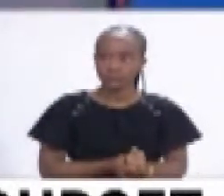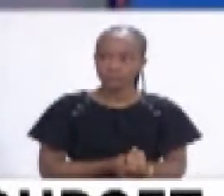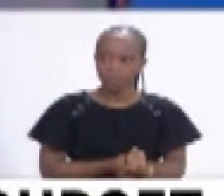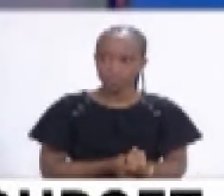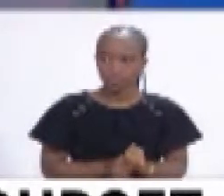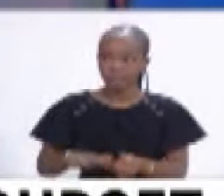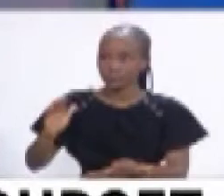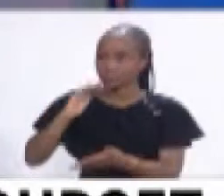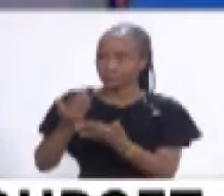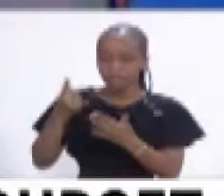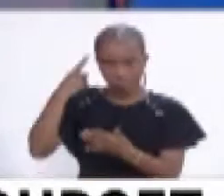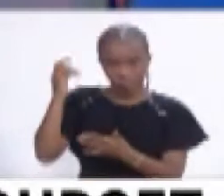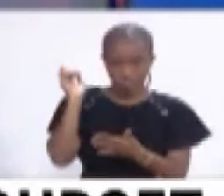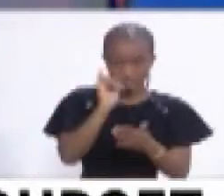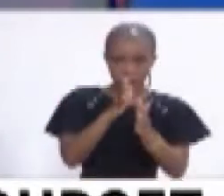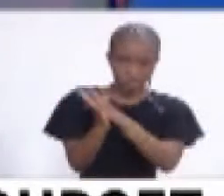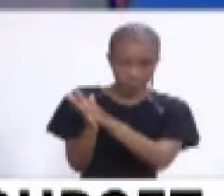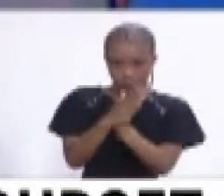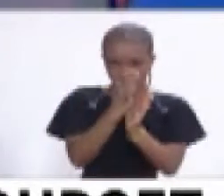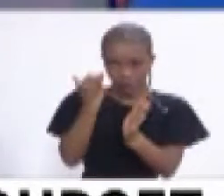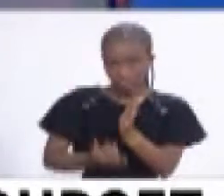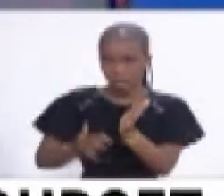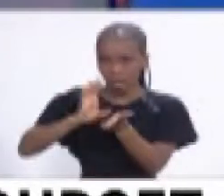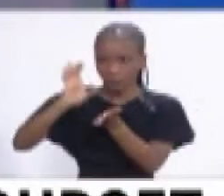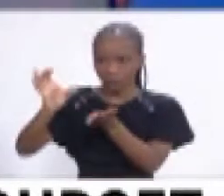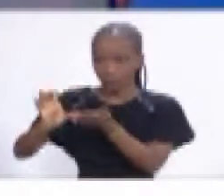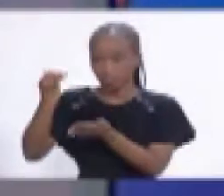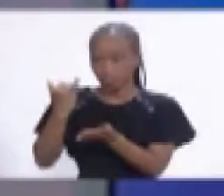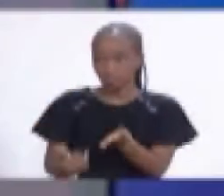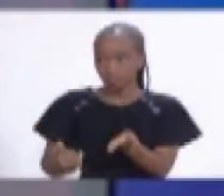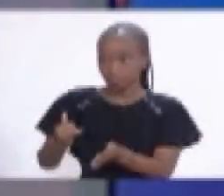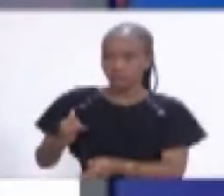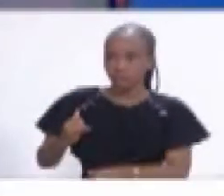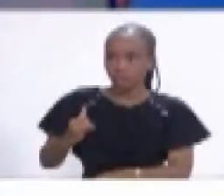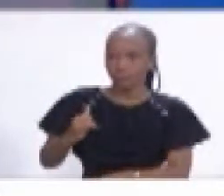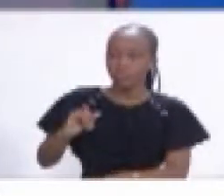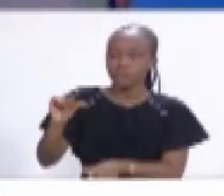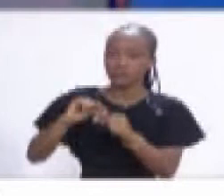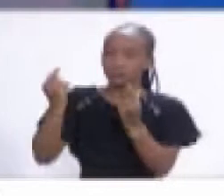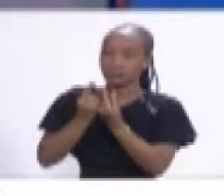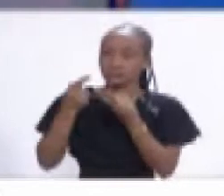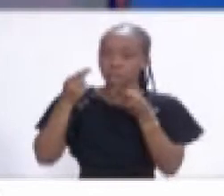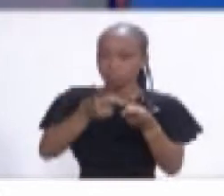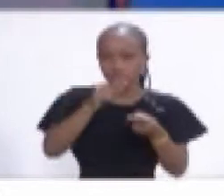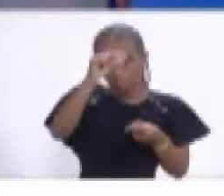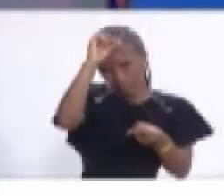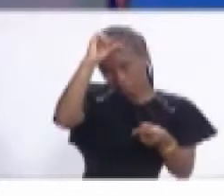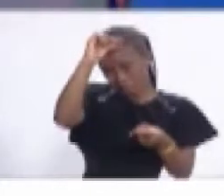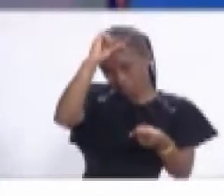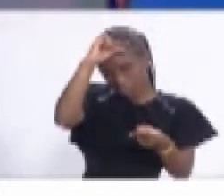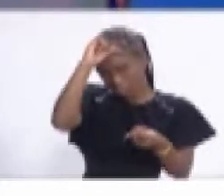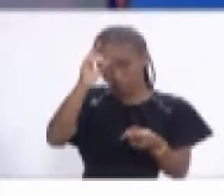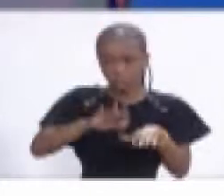Abdurrahman Yusuf, thank you for that particular piece. Now, still with the budget, a section of lobby groups has put the government on the alert